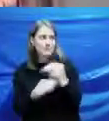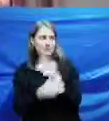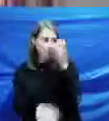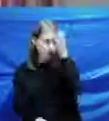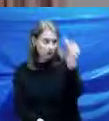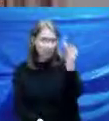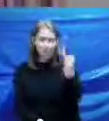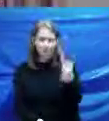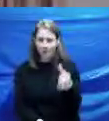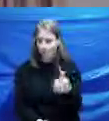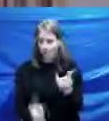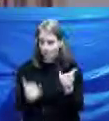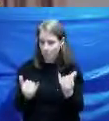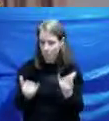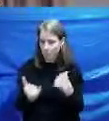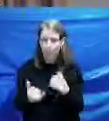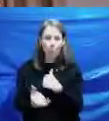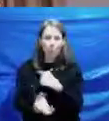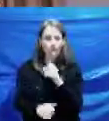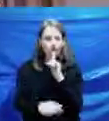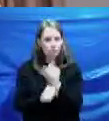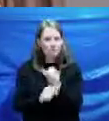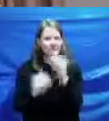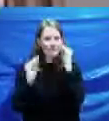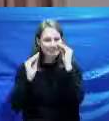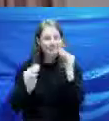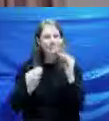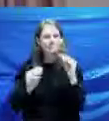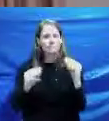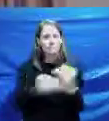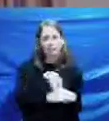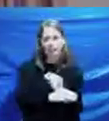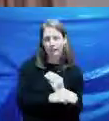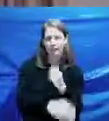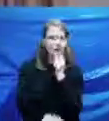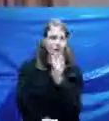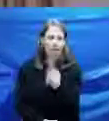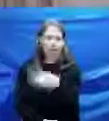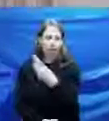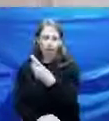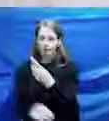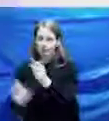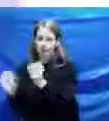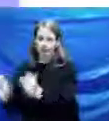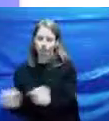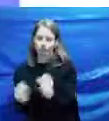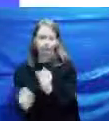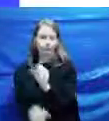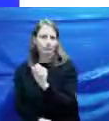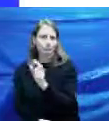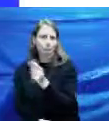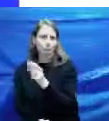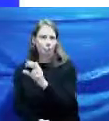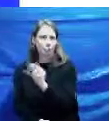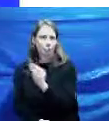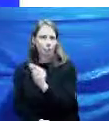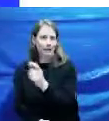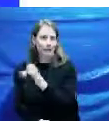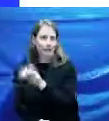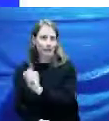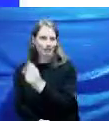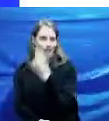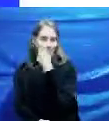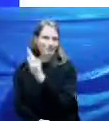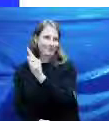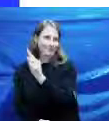to get the answer. And that's really the big shift there that you'll see in math. So some visuals of what this looks like is this is what math looks like